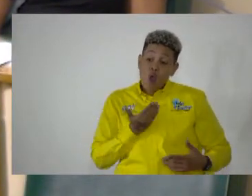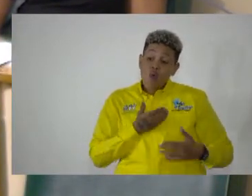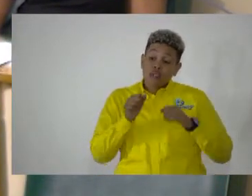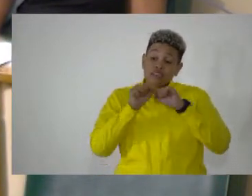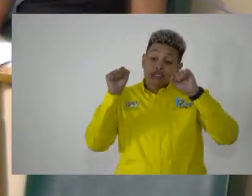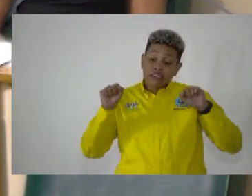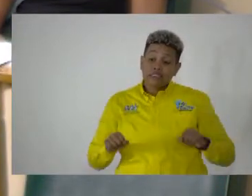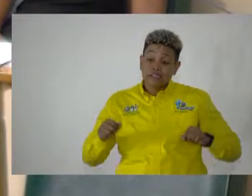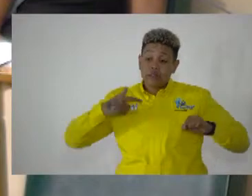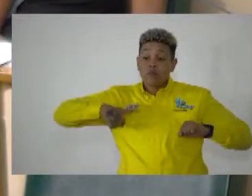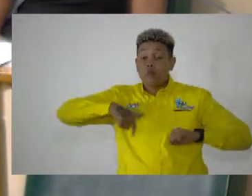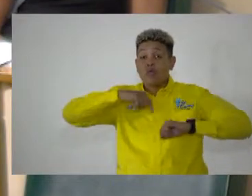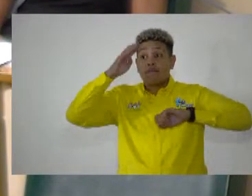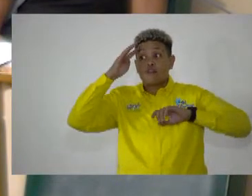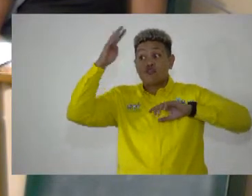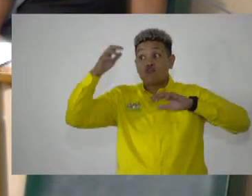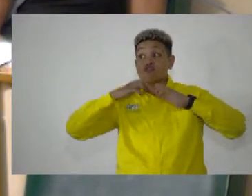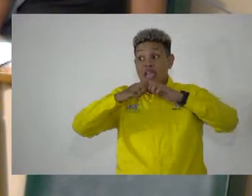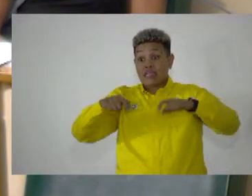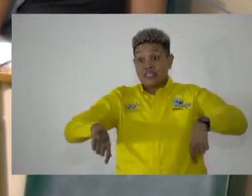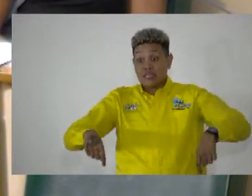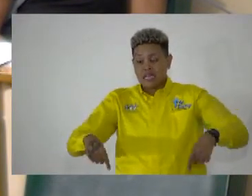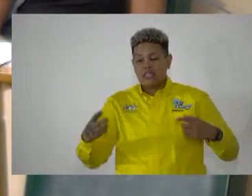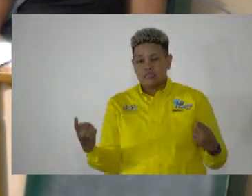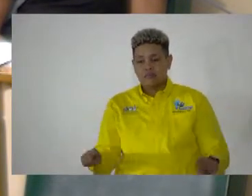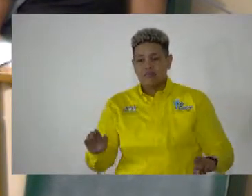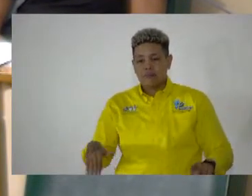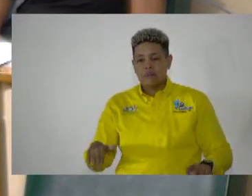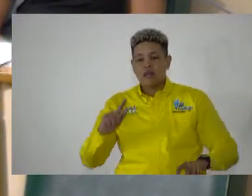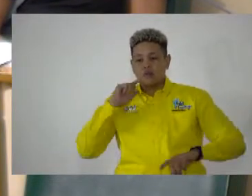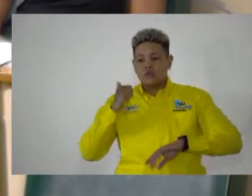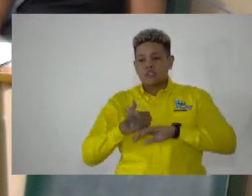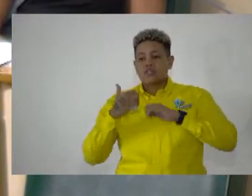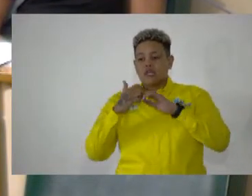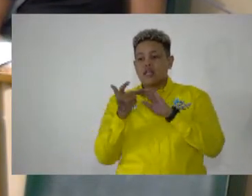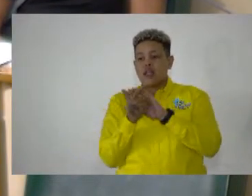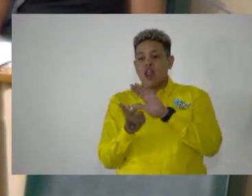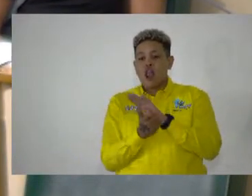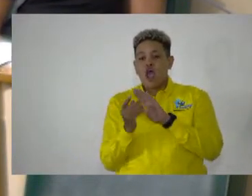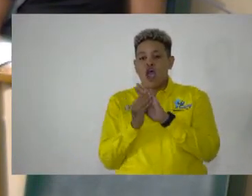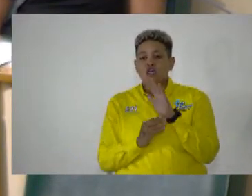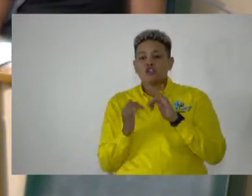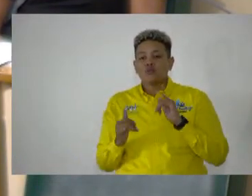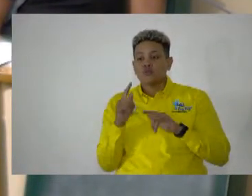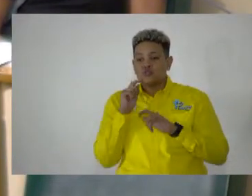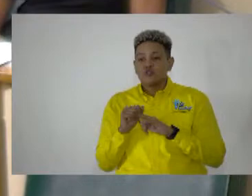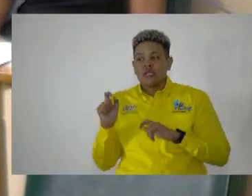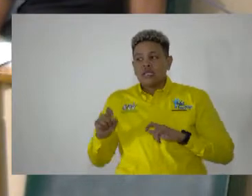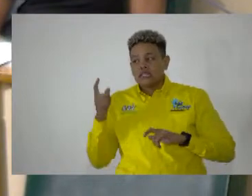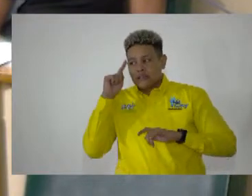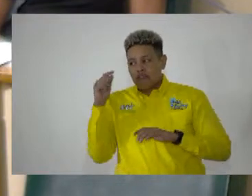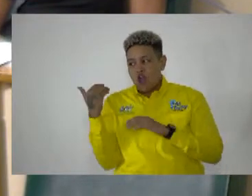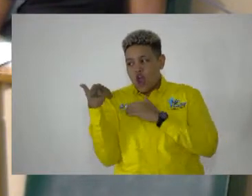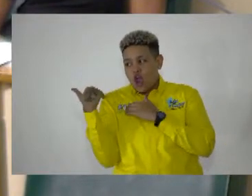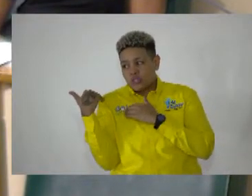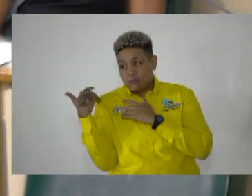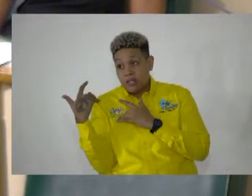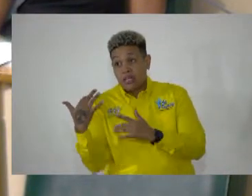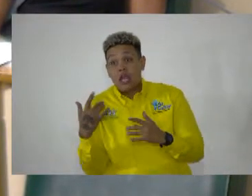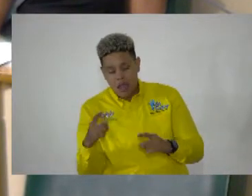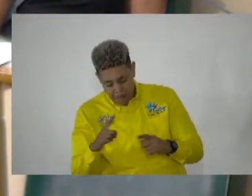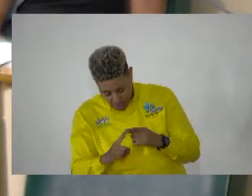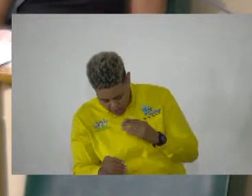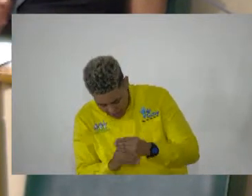system that we have created, we have put on these laws which are necessary for accountability